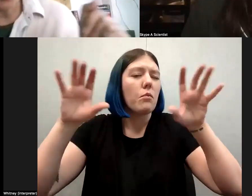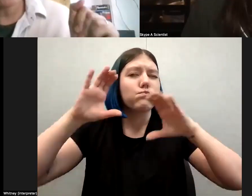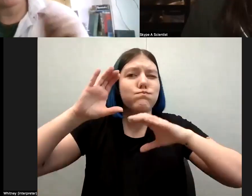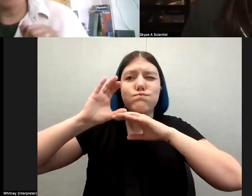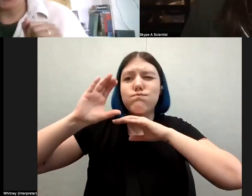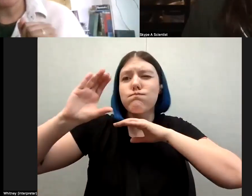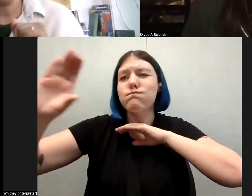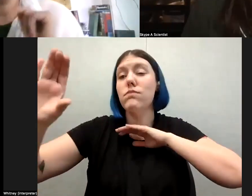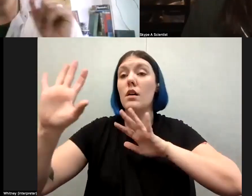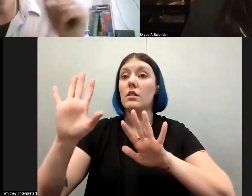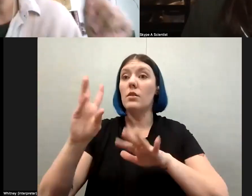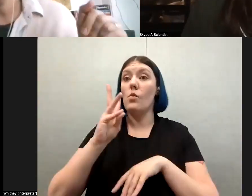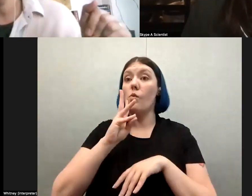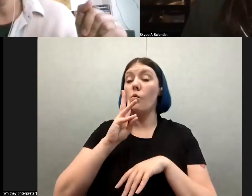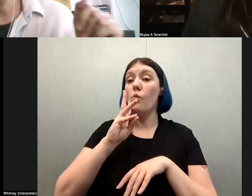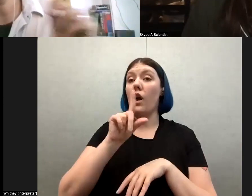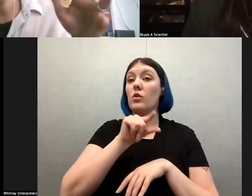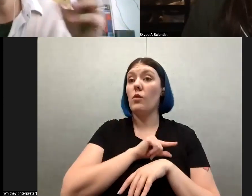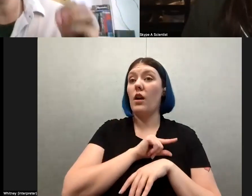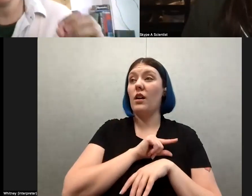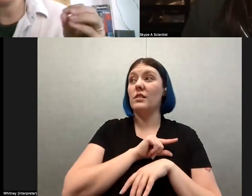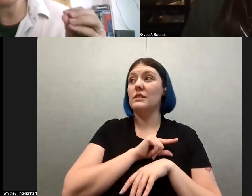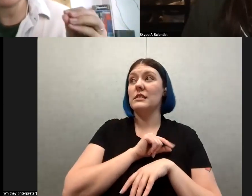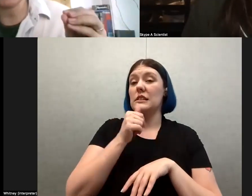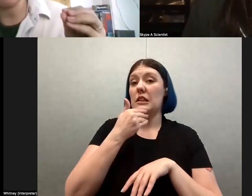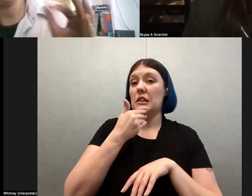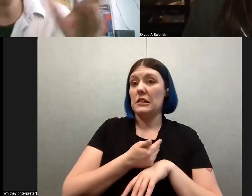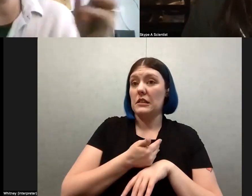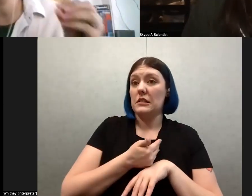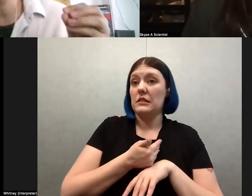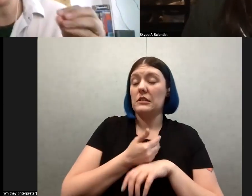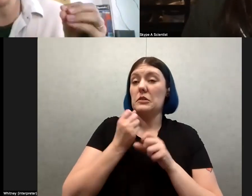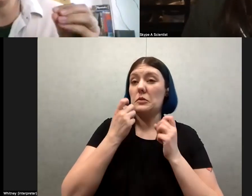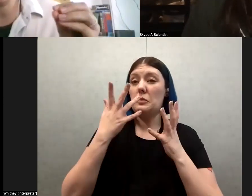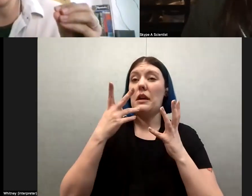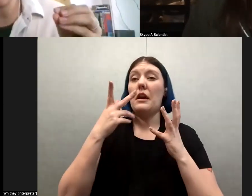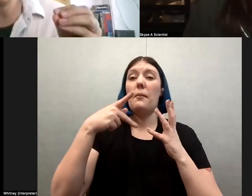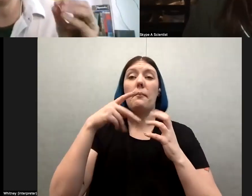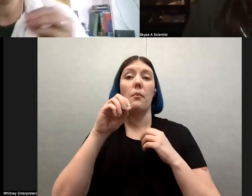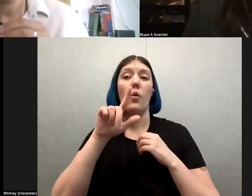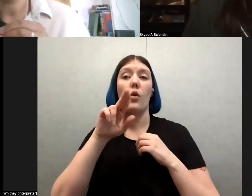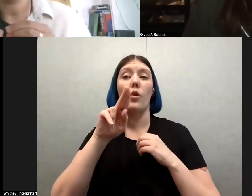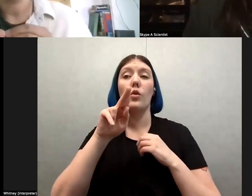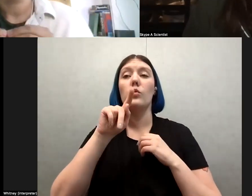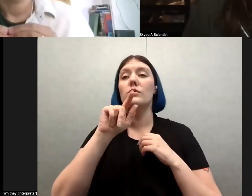water quality is bad, so if water has too many pollutants in it, maybe from farm runoff,